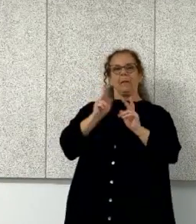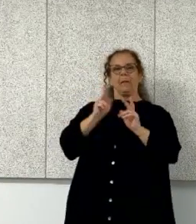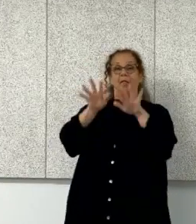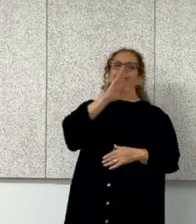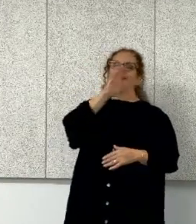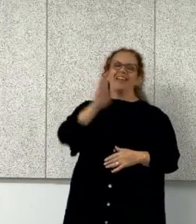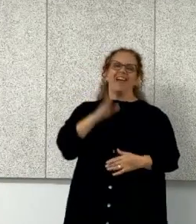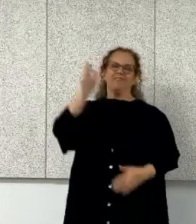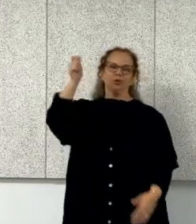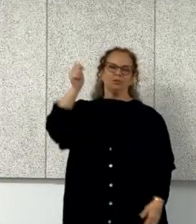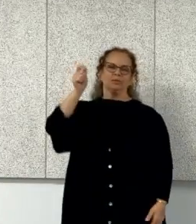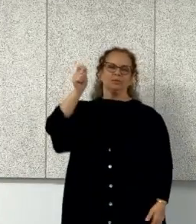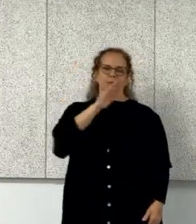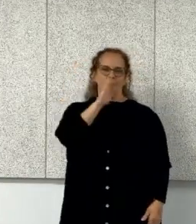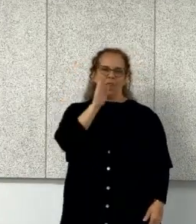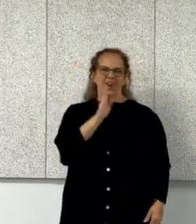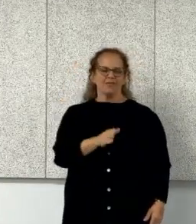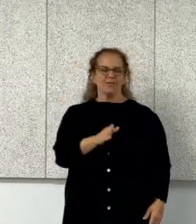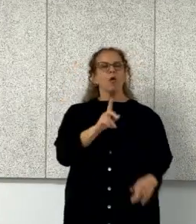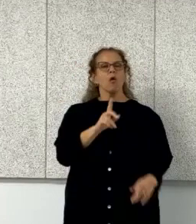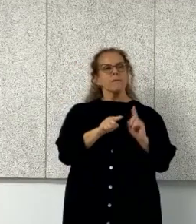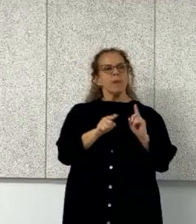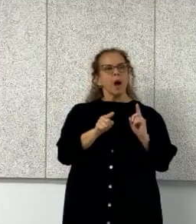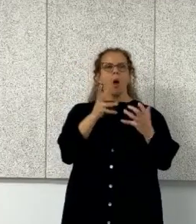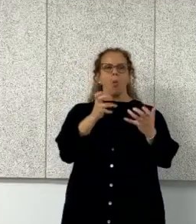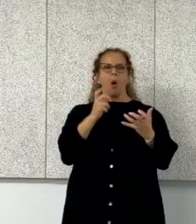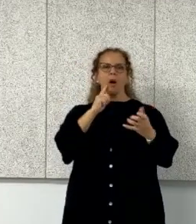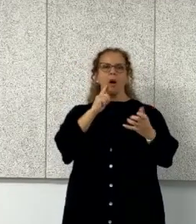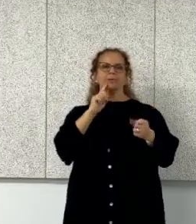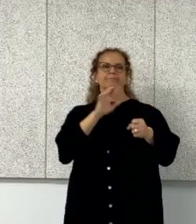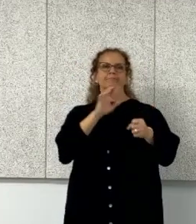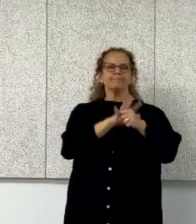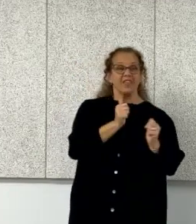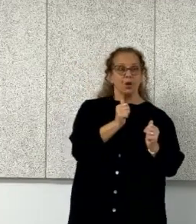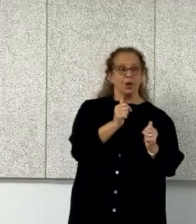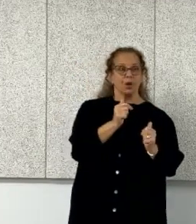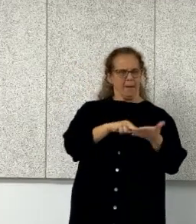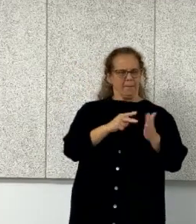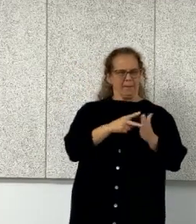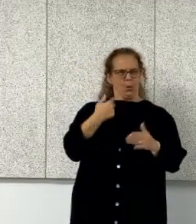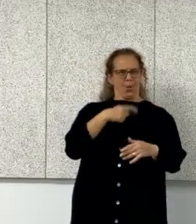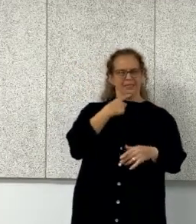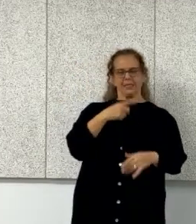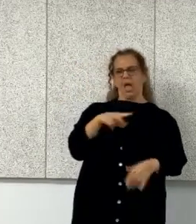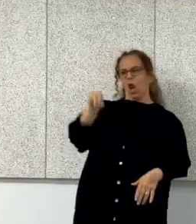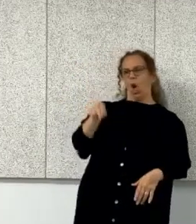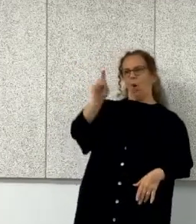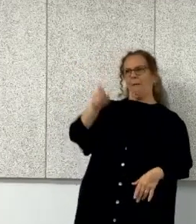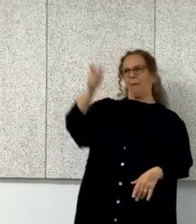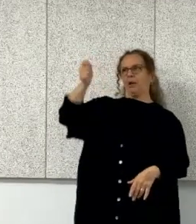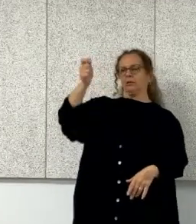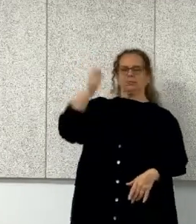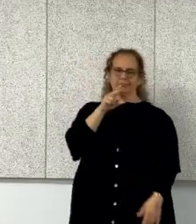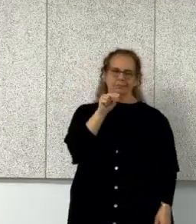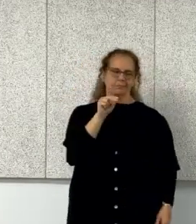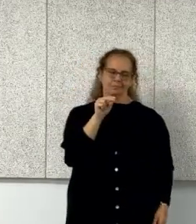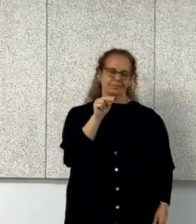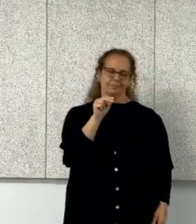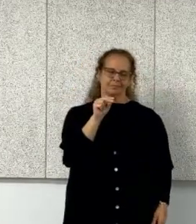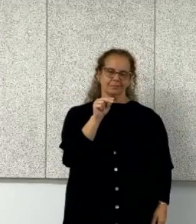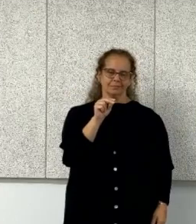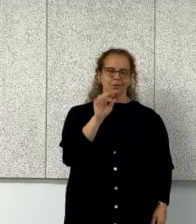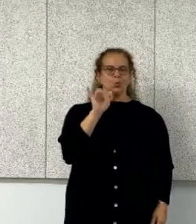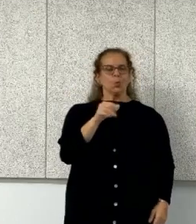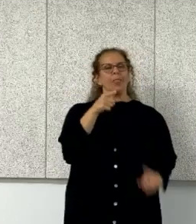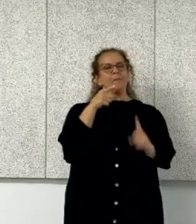their schedule, but they still wanna show loyalty to that theater. Are we going to say no to them because they don't wanna buy everything? And so just the thesis of that piece was really just that